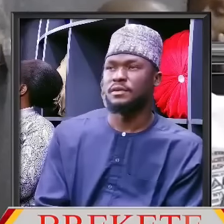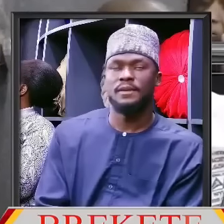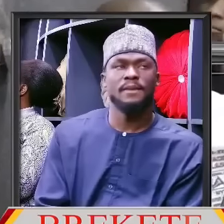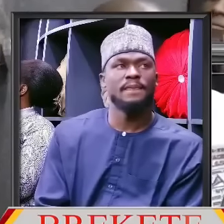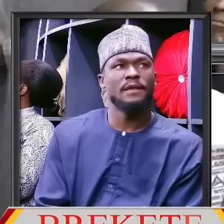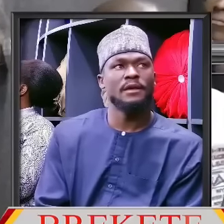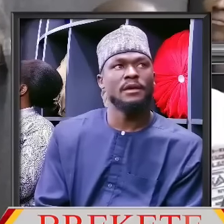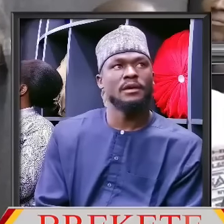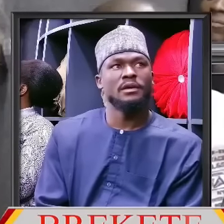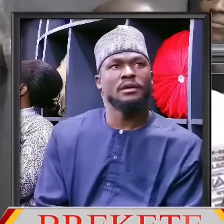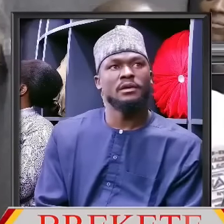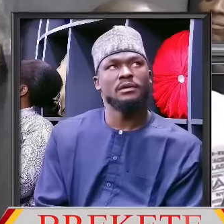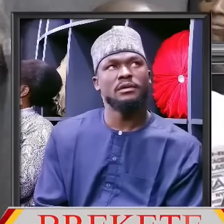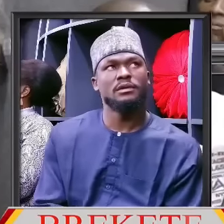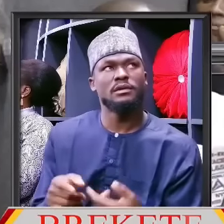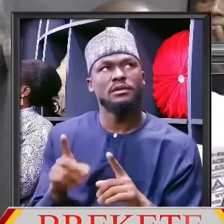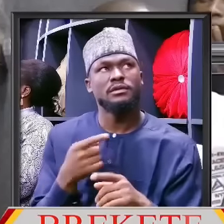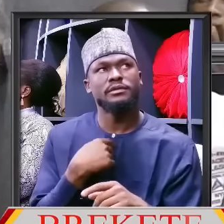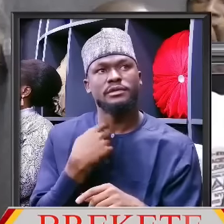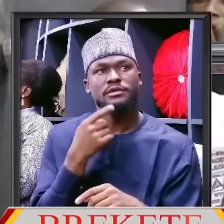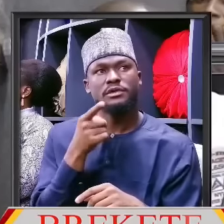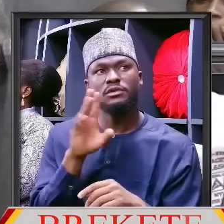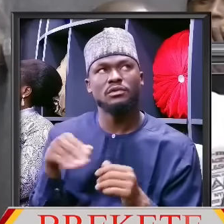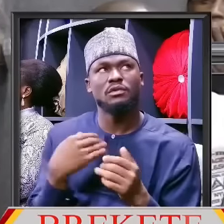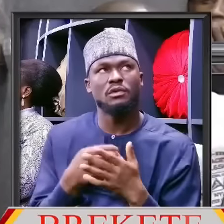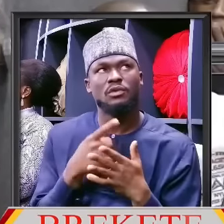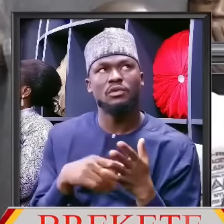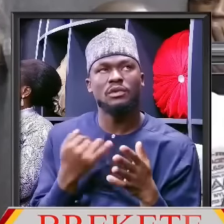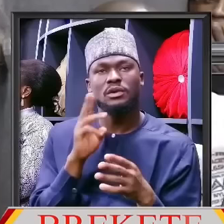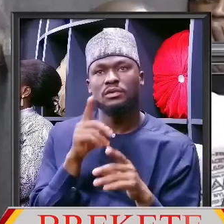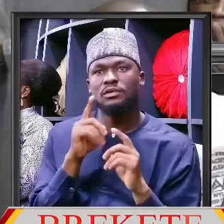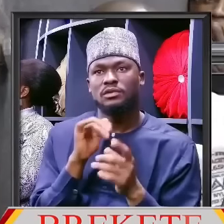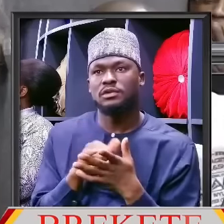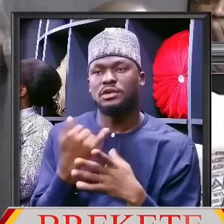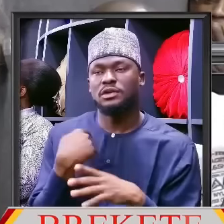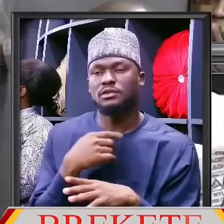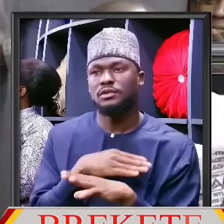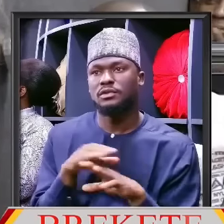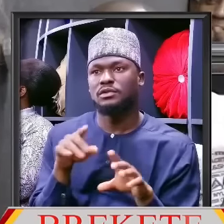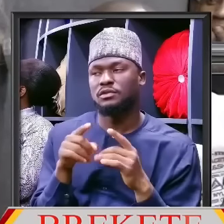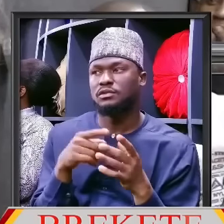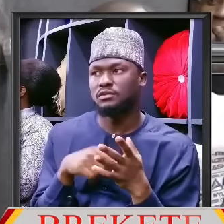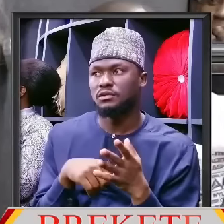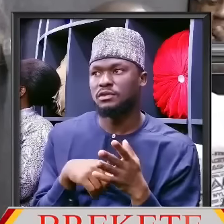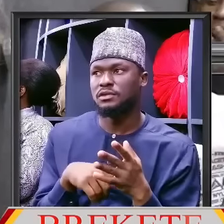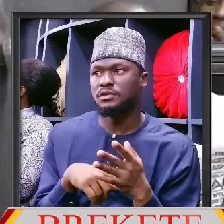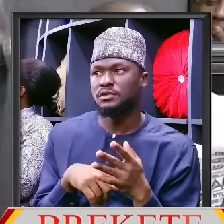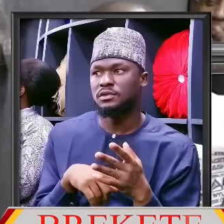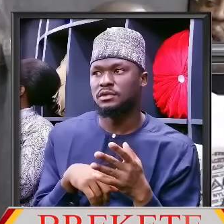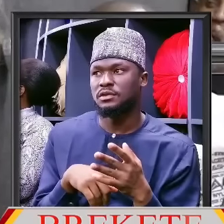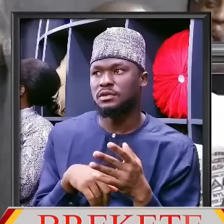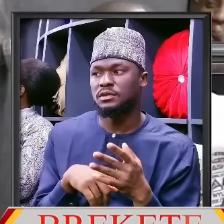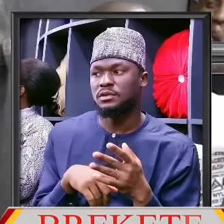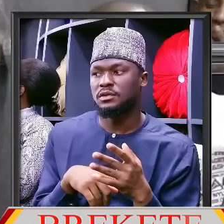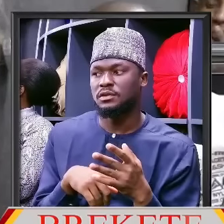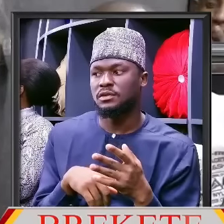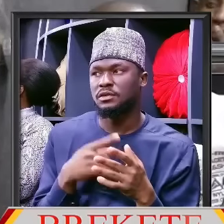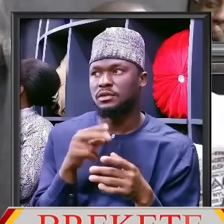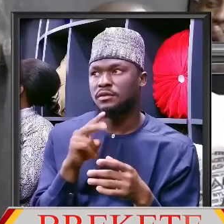Yes. And let me inform you, all these ones where they talk, say, we not do this one. VC say, go talk to VC